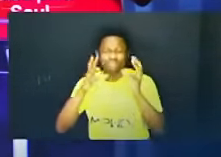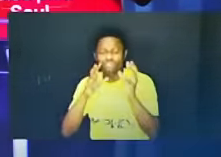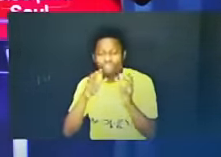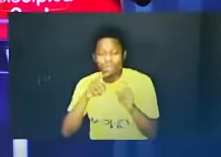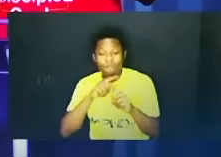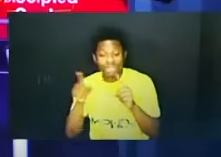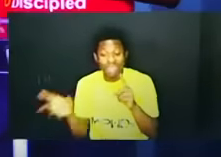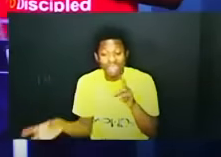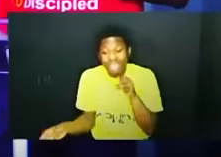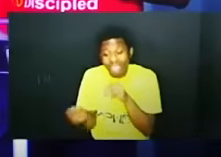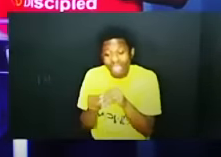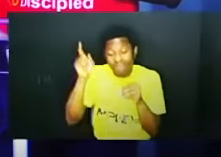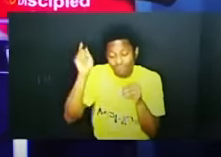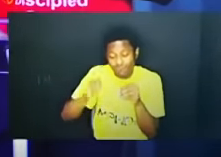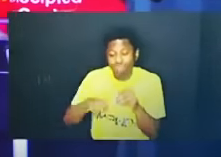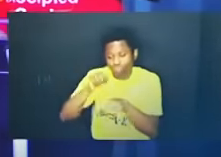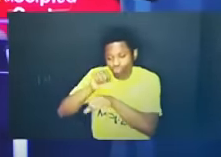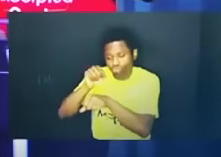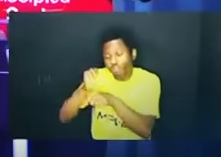says we are